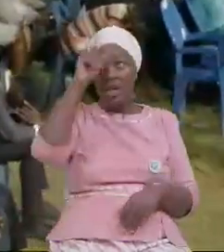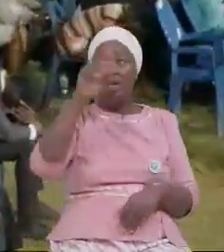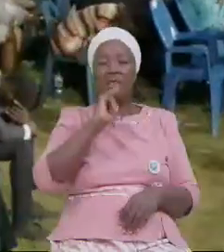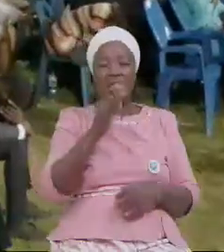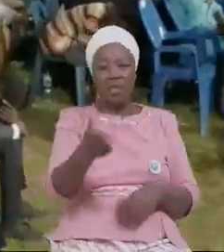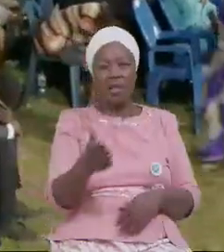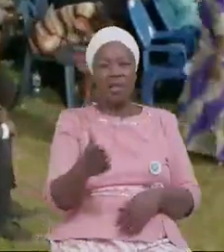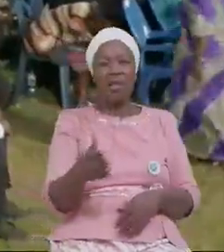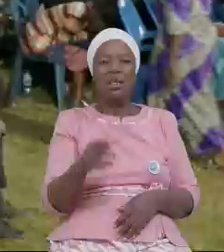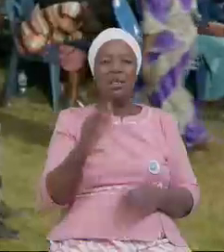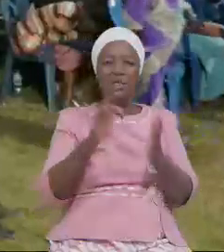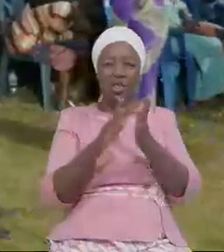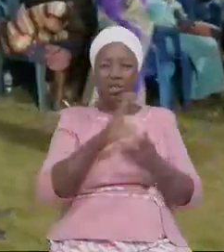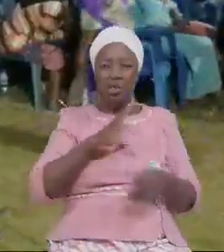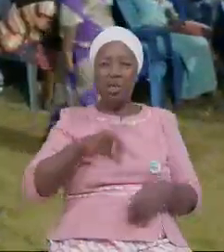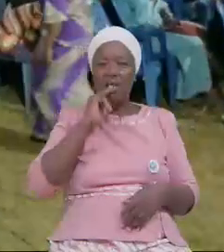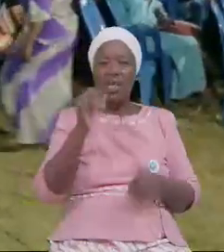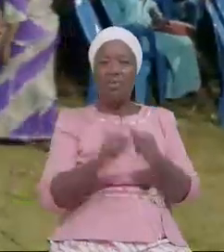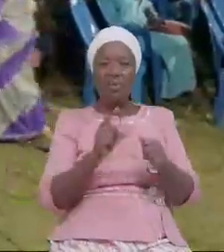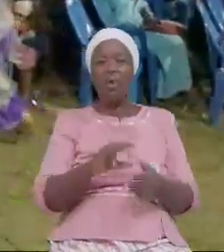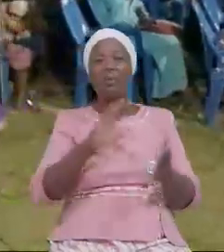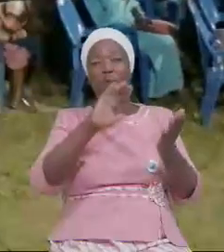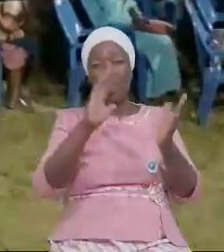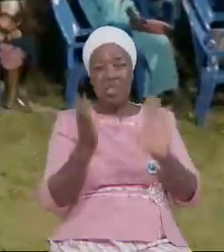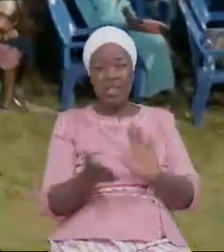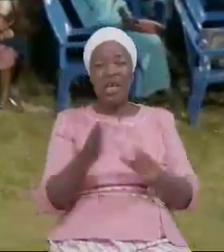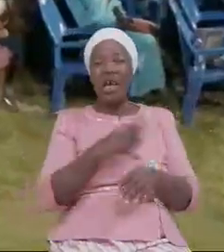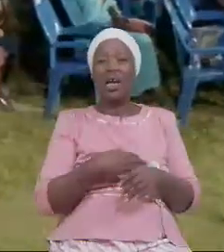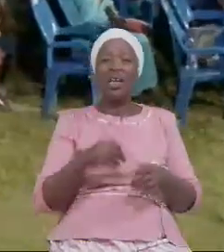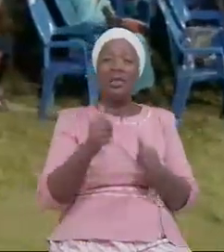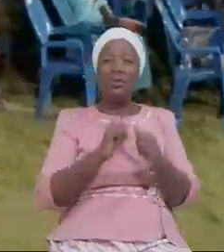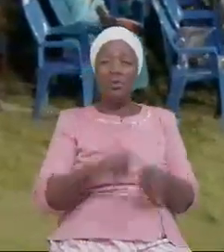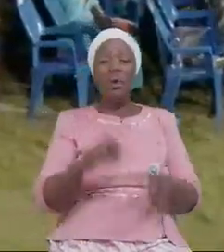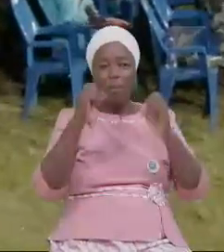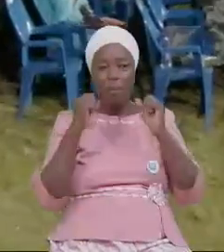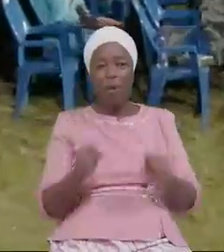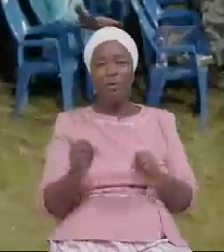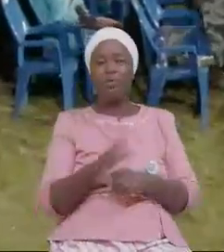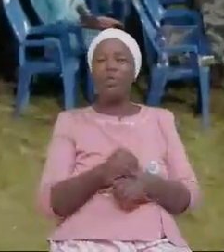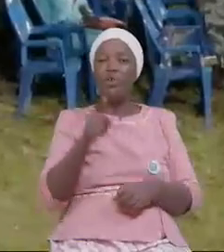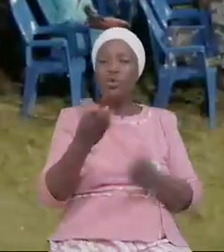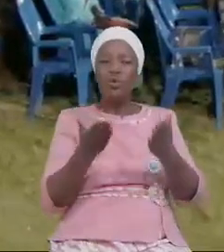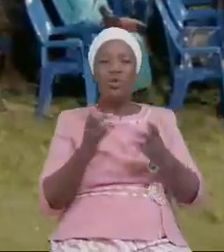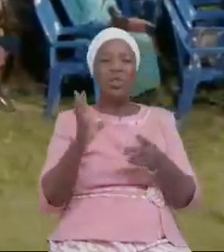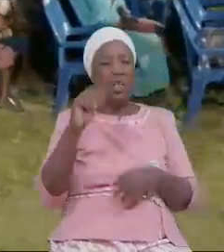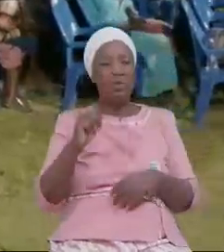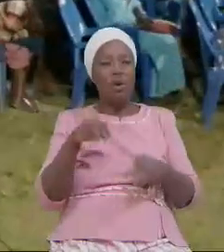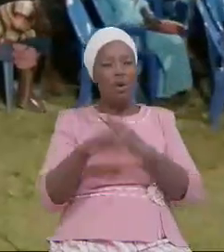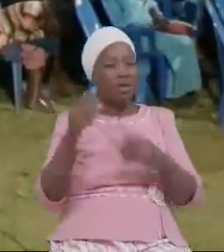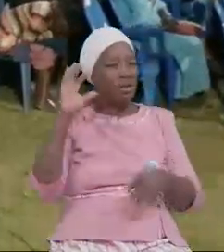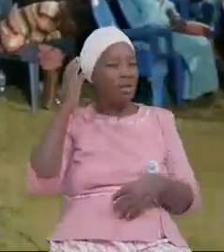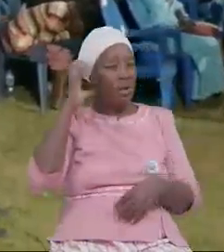everywhere present. Everywhere powerful. You're watching on the radio. Do the same.